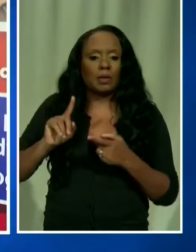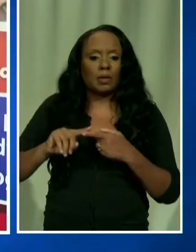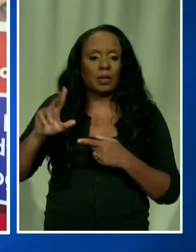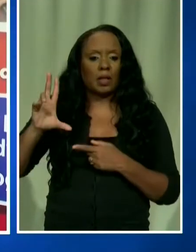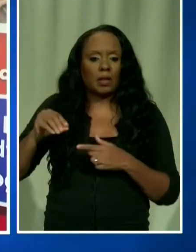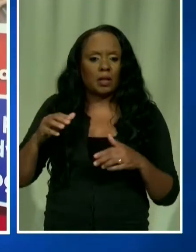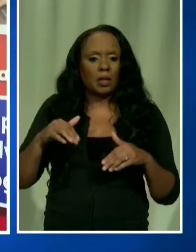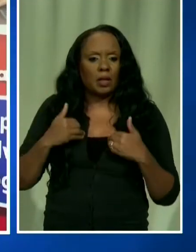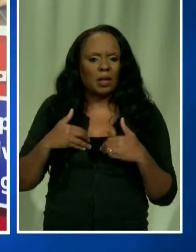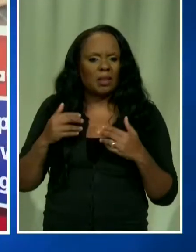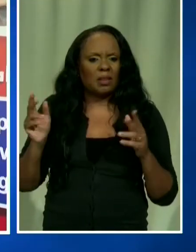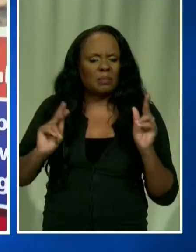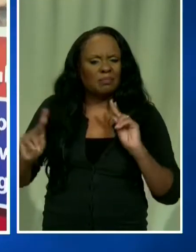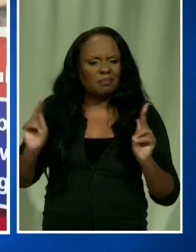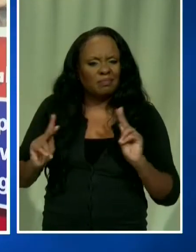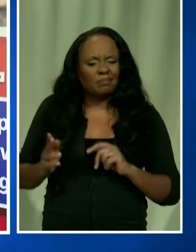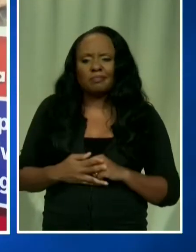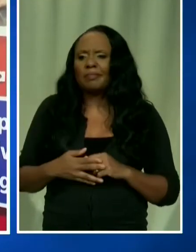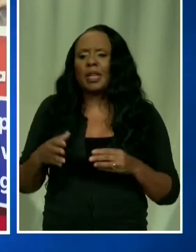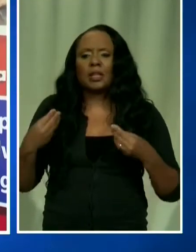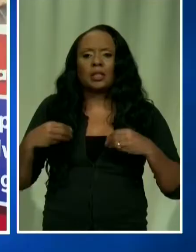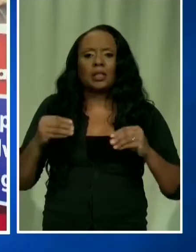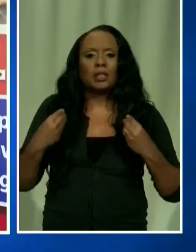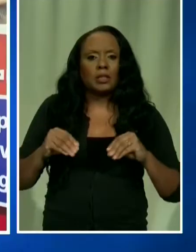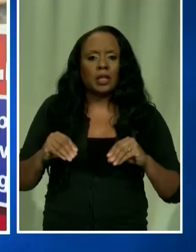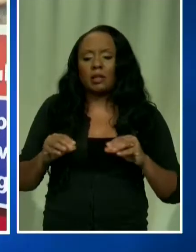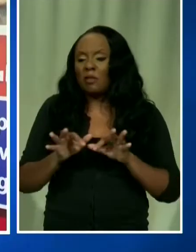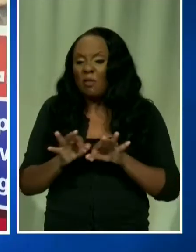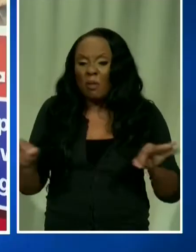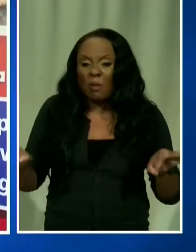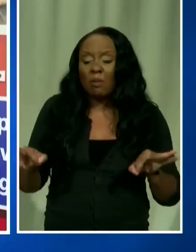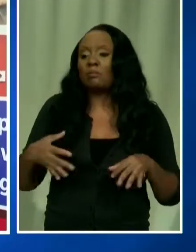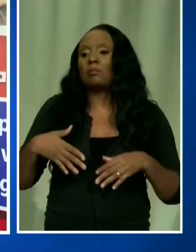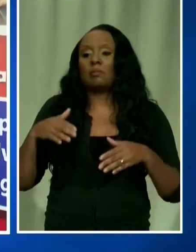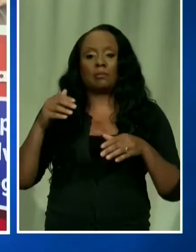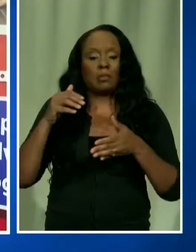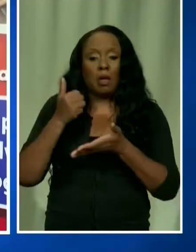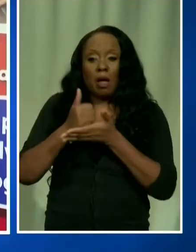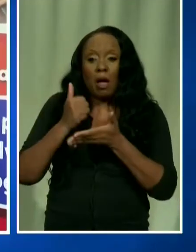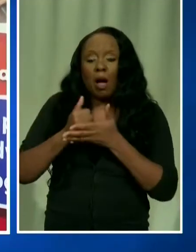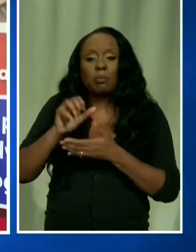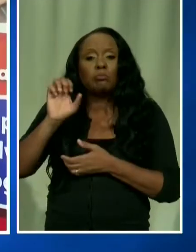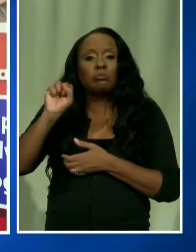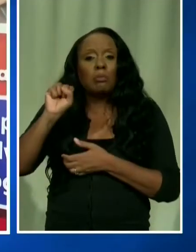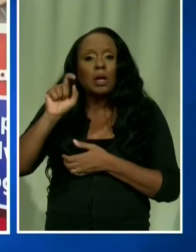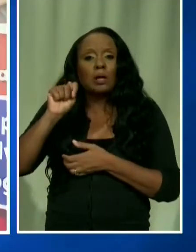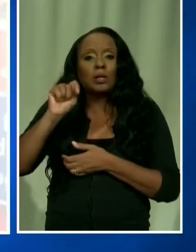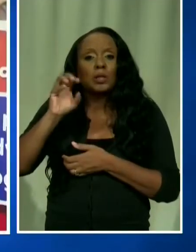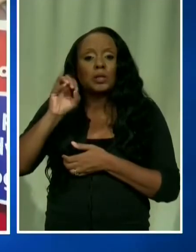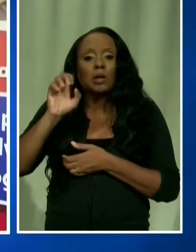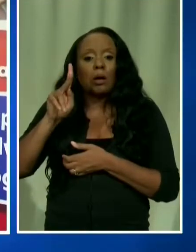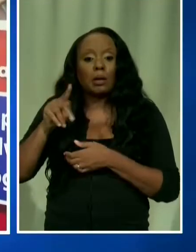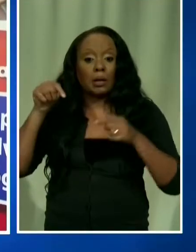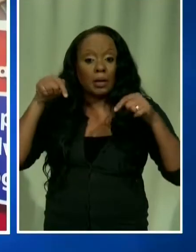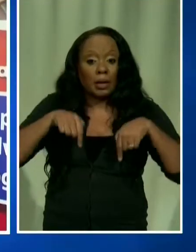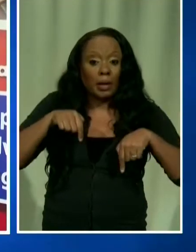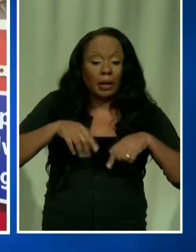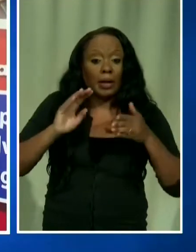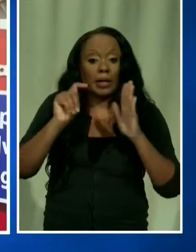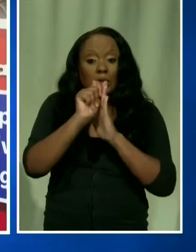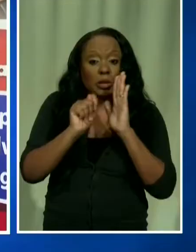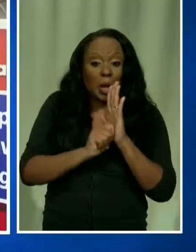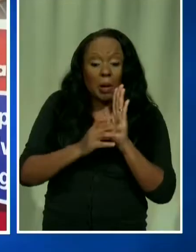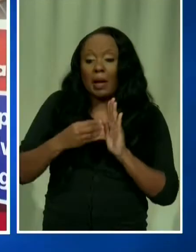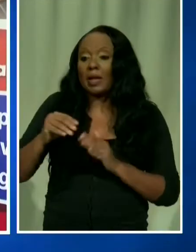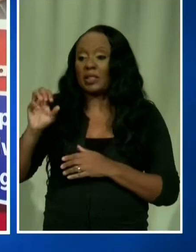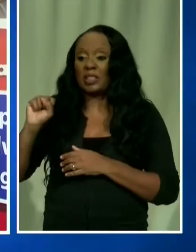all over, from on the sales floor to helping in the stock room at both locations. Our youngest is probably